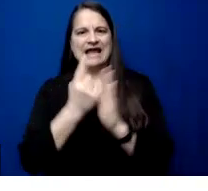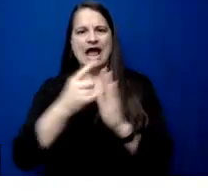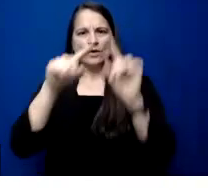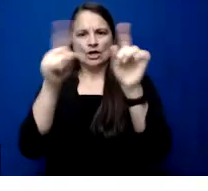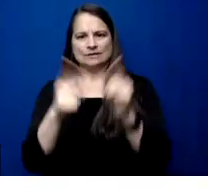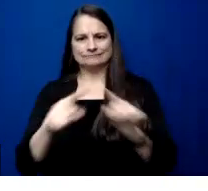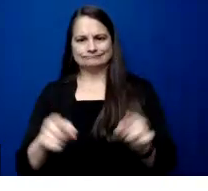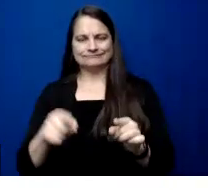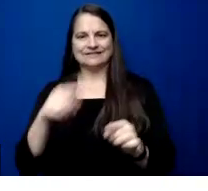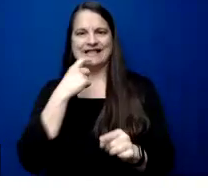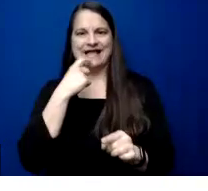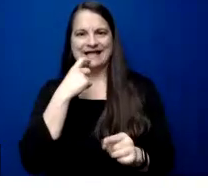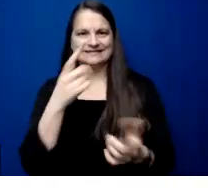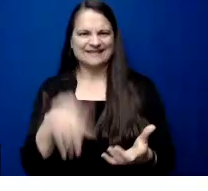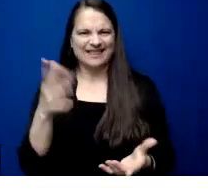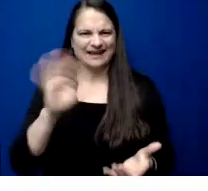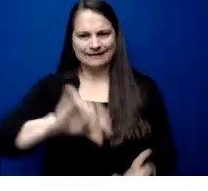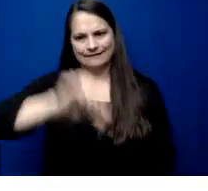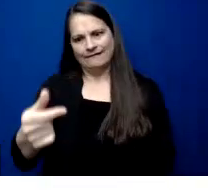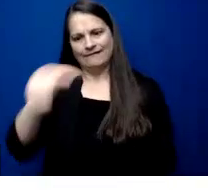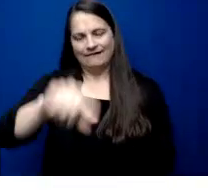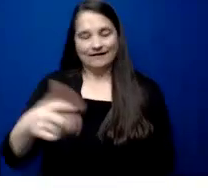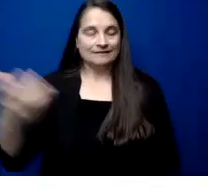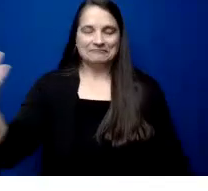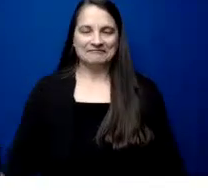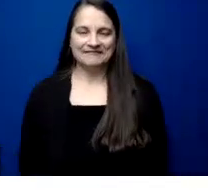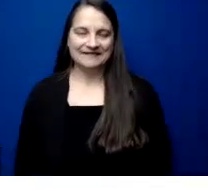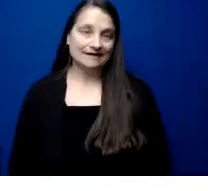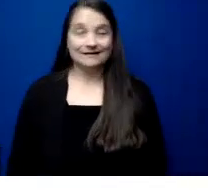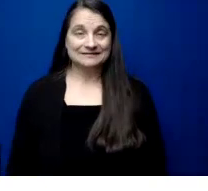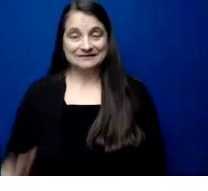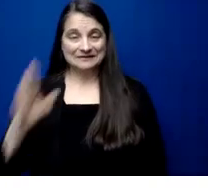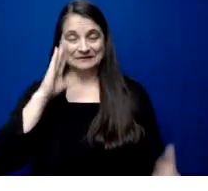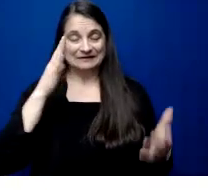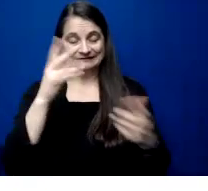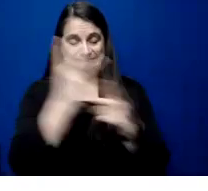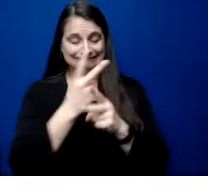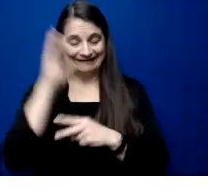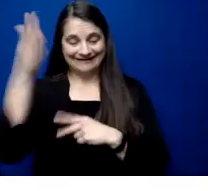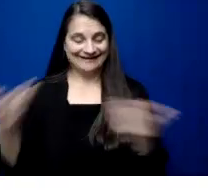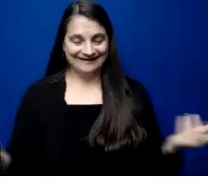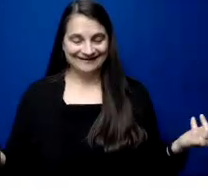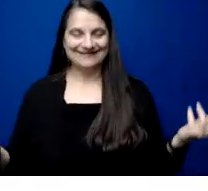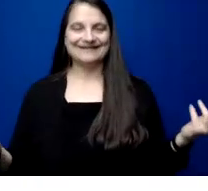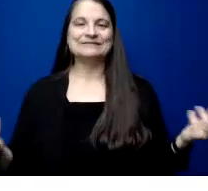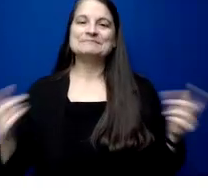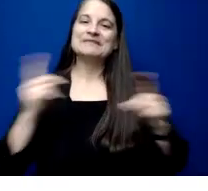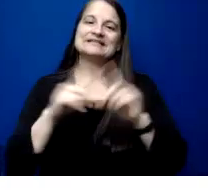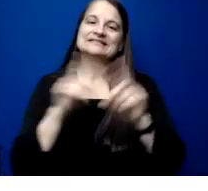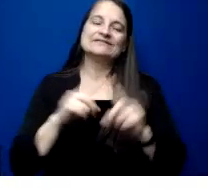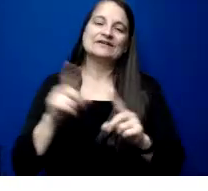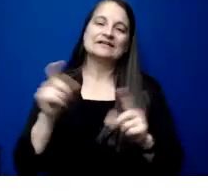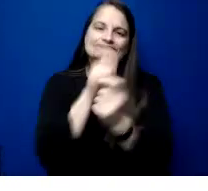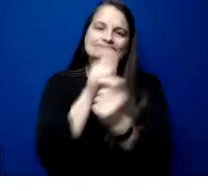hourglass. Thank you, Maybe Miley. that's what I'm thinking of. We'll But get they there have all, eventually. yeah, they have all kinds of custom ones of those set to